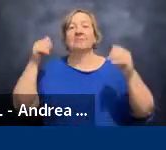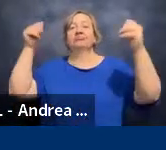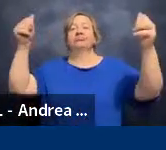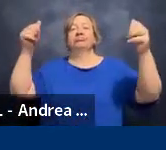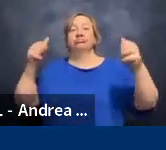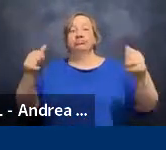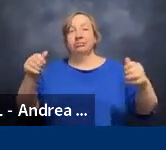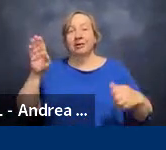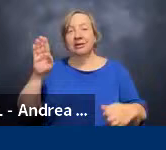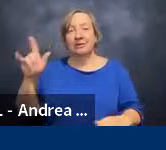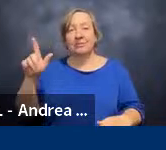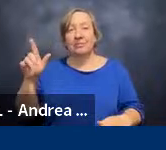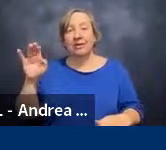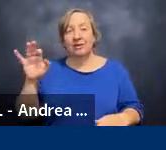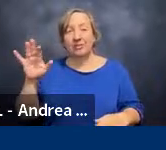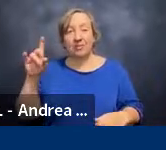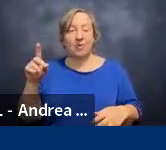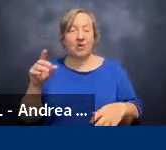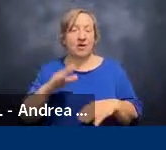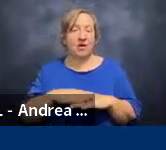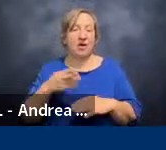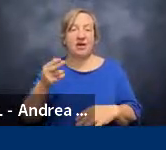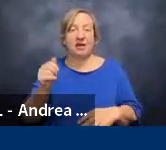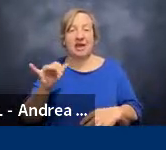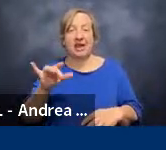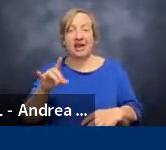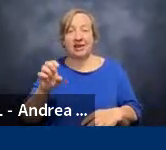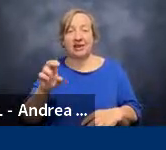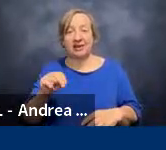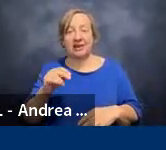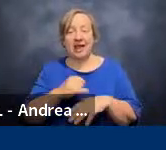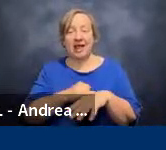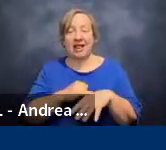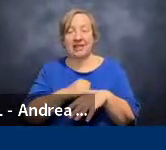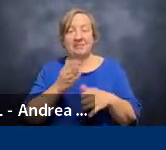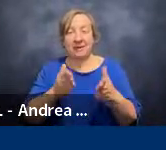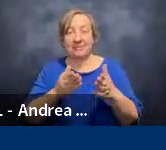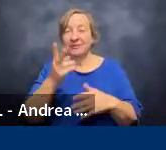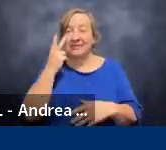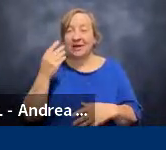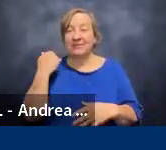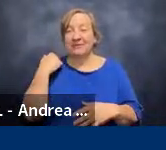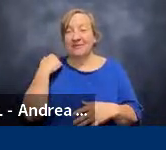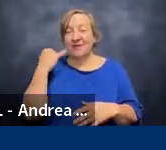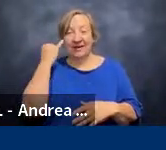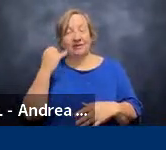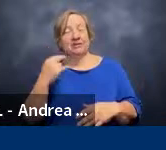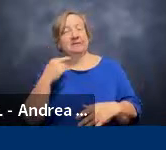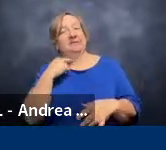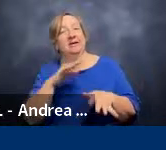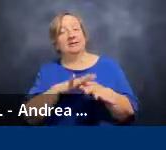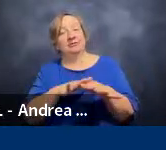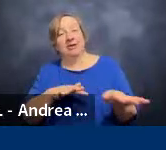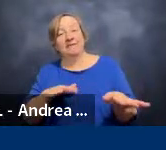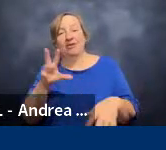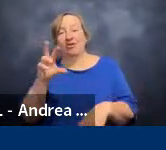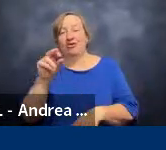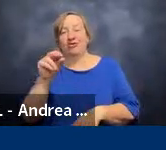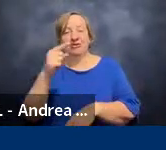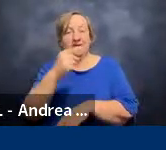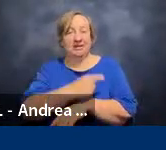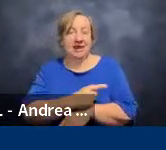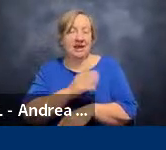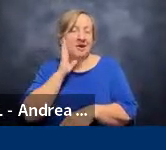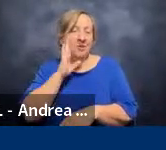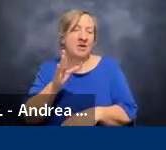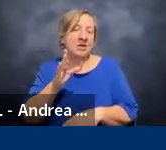Island. You may have seen it before if you've ever been stuck in traffic. We're going to, just for 30 days, have an